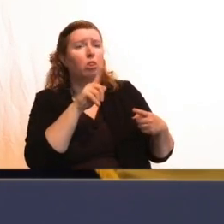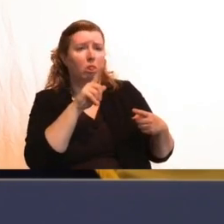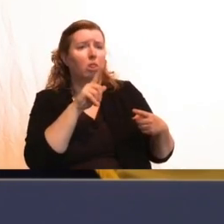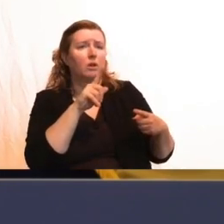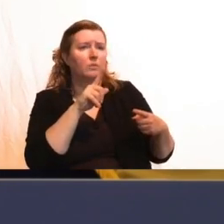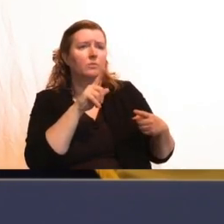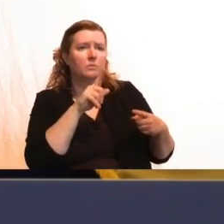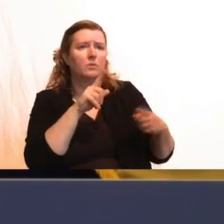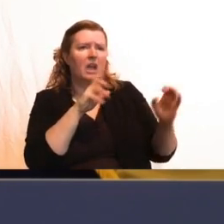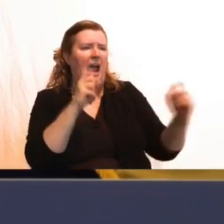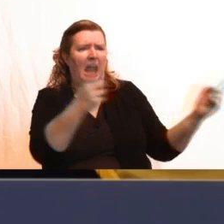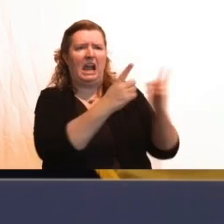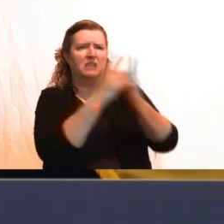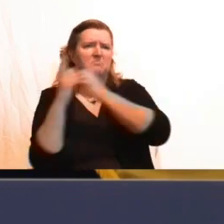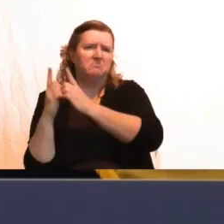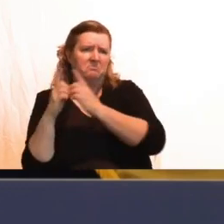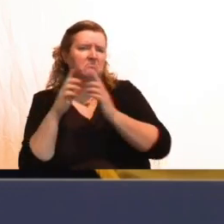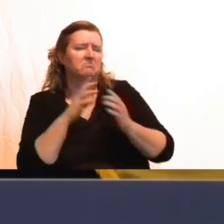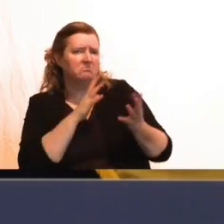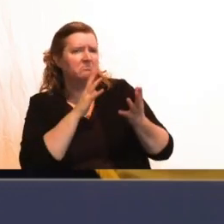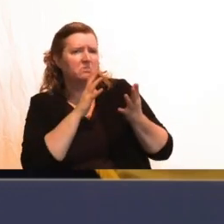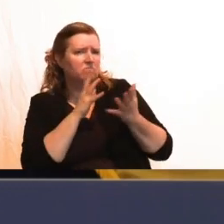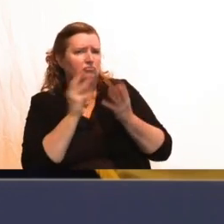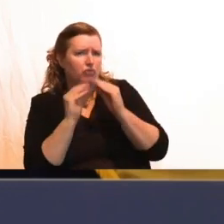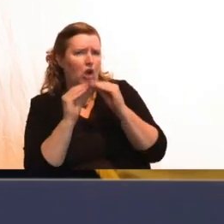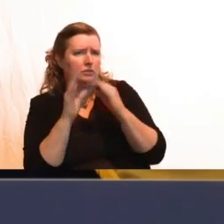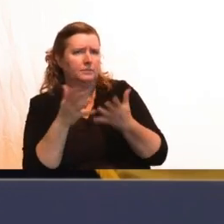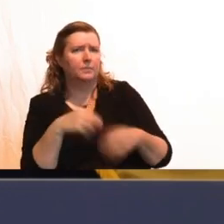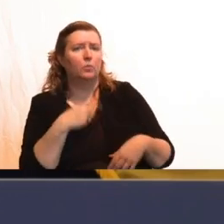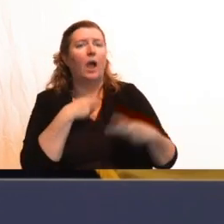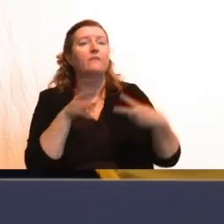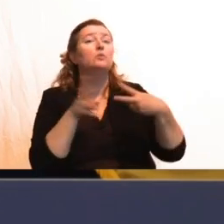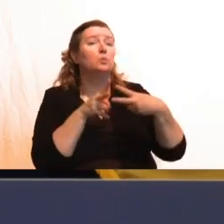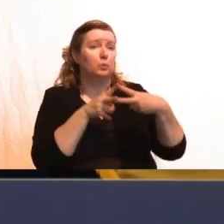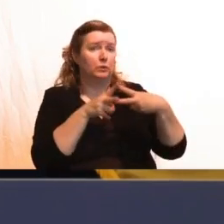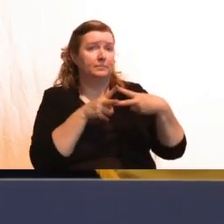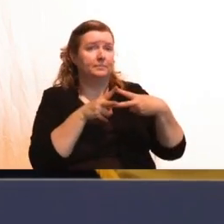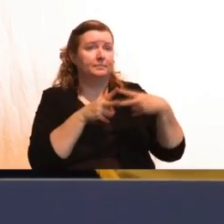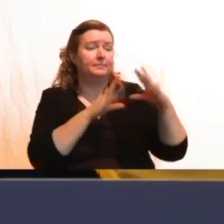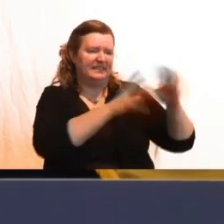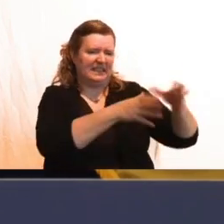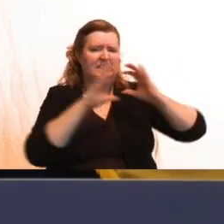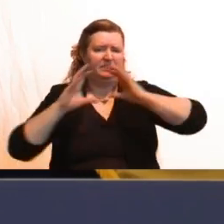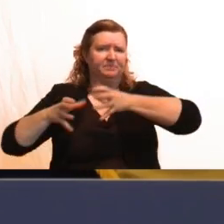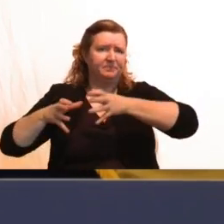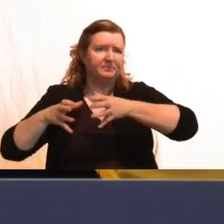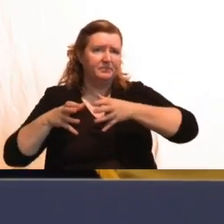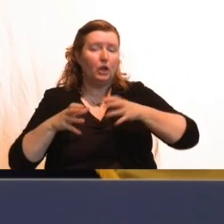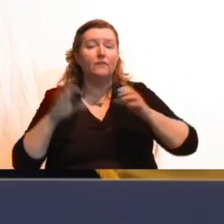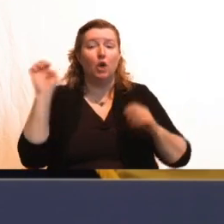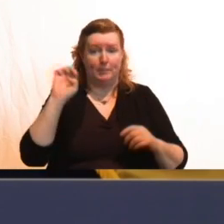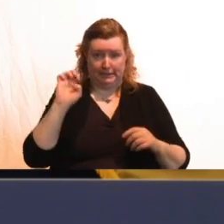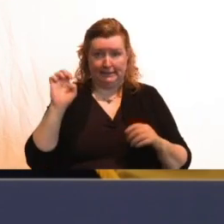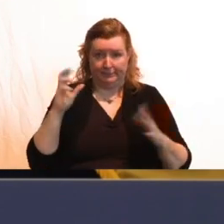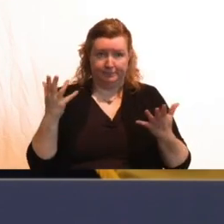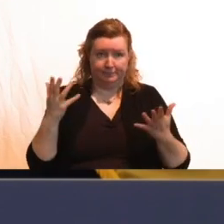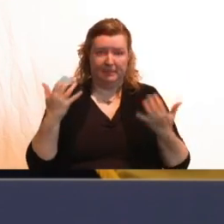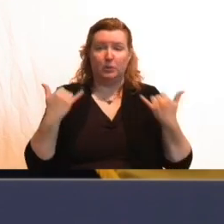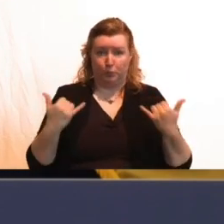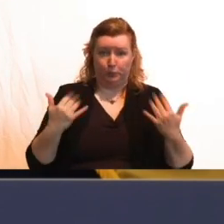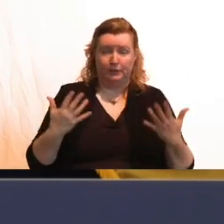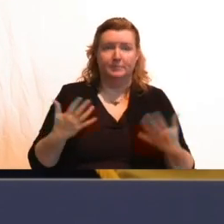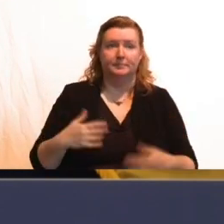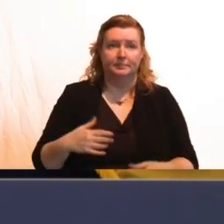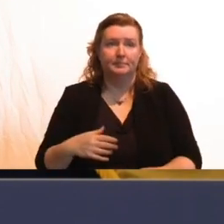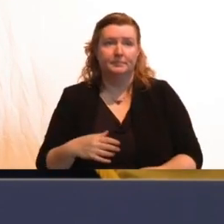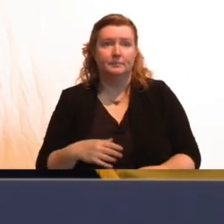sets of emergencies that are in effect. One of which is a state of emergency, which can be open-ended. It doesn't need